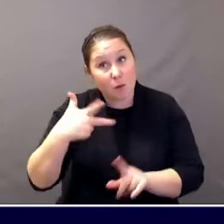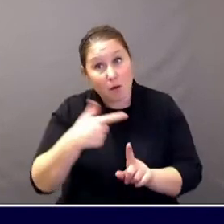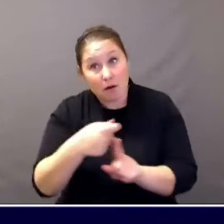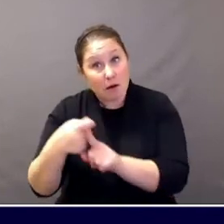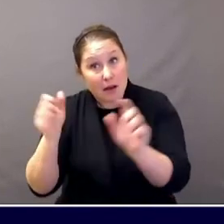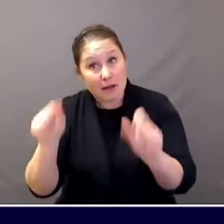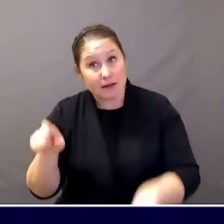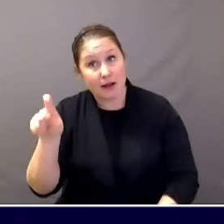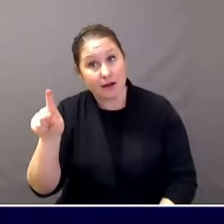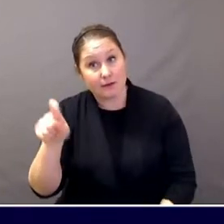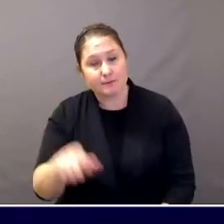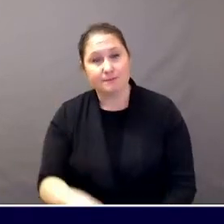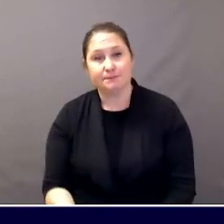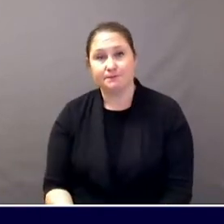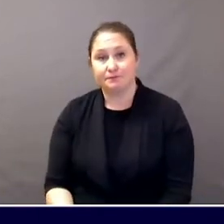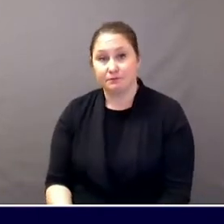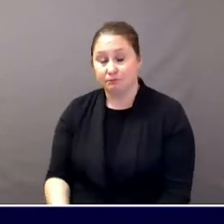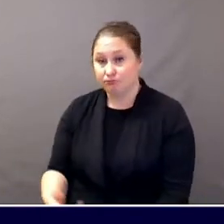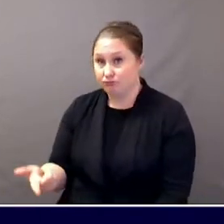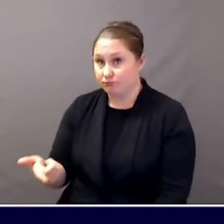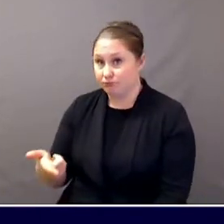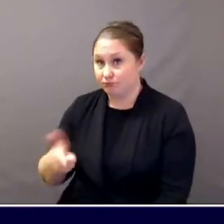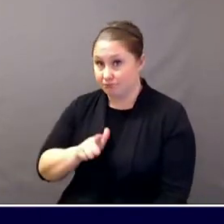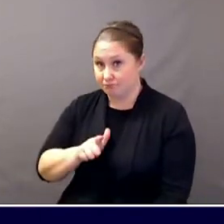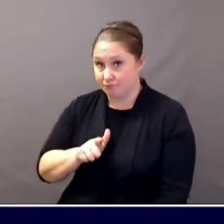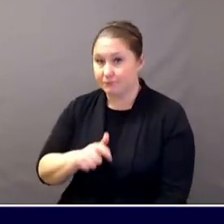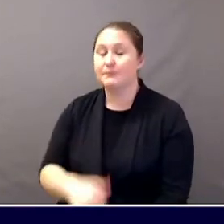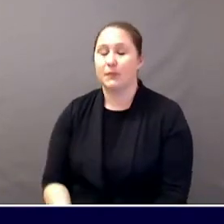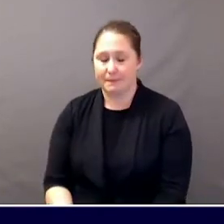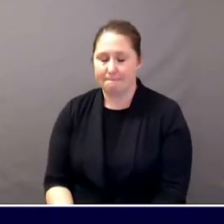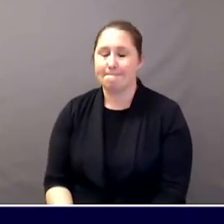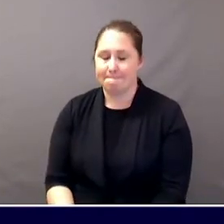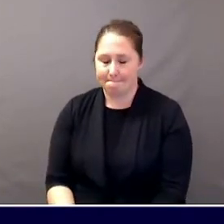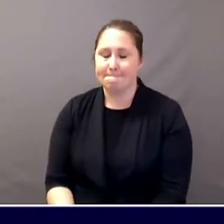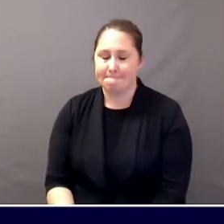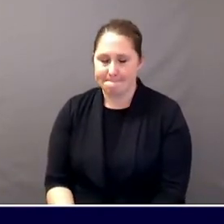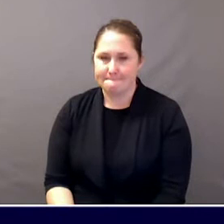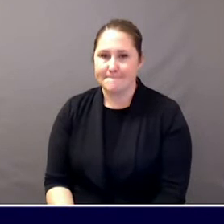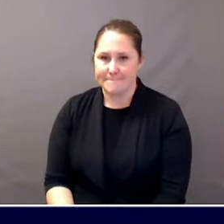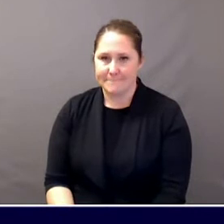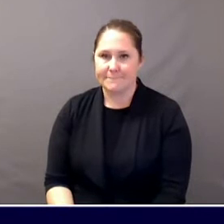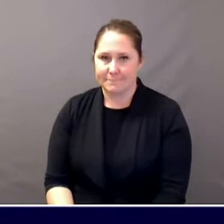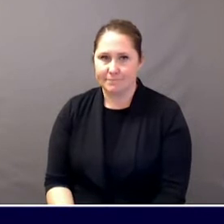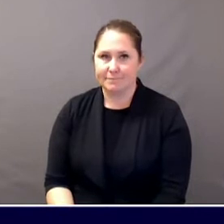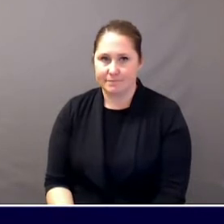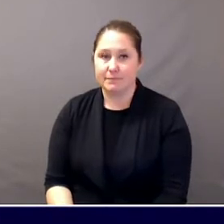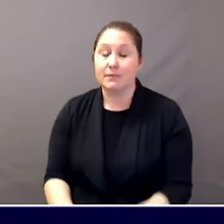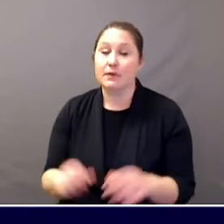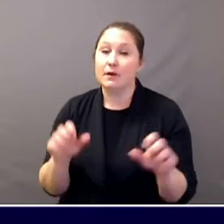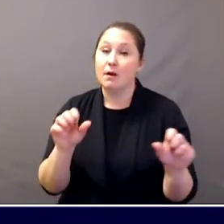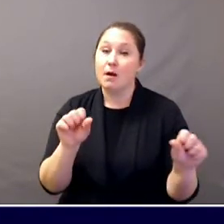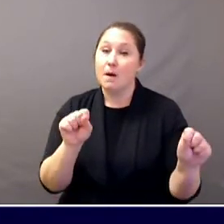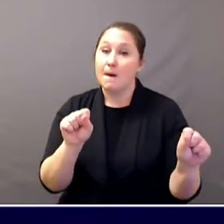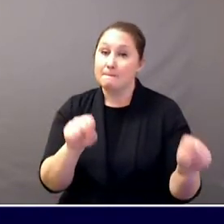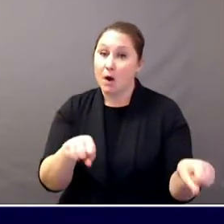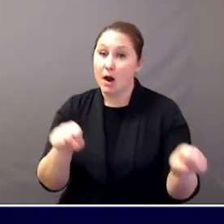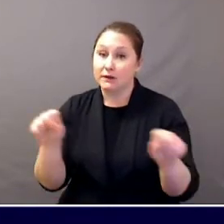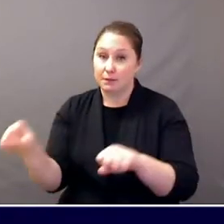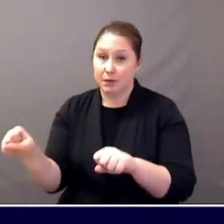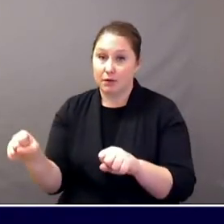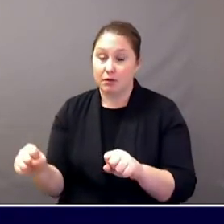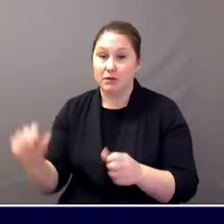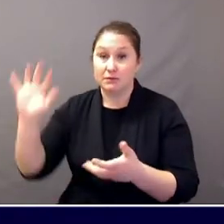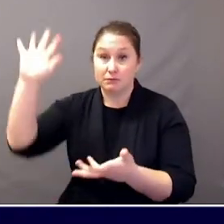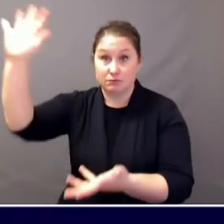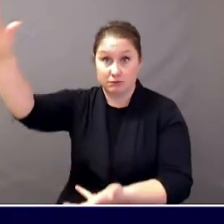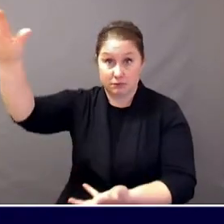Sure, Governor, I can start if you wish. So the answer, Caitlin, is that the potential to have more doses coming into